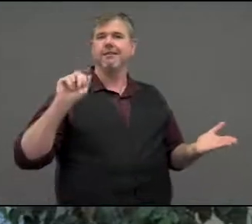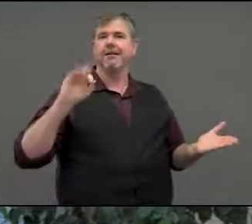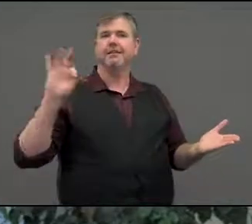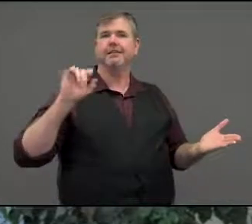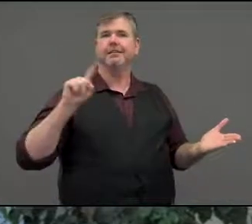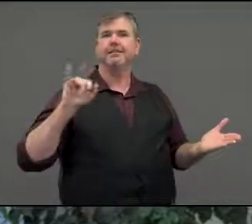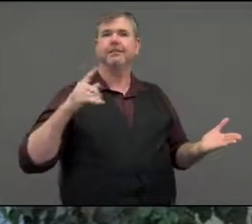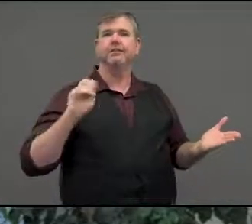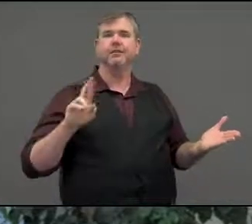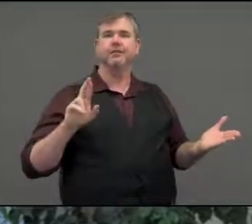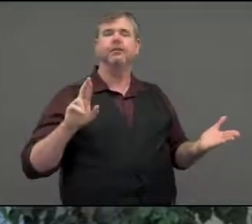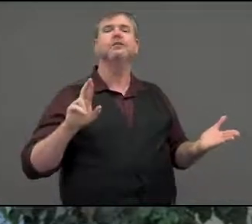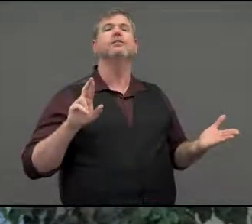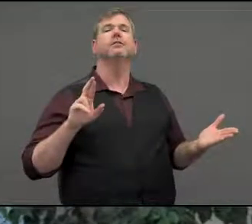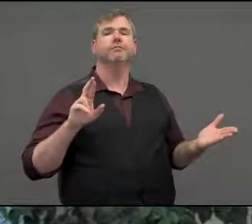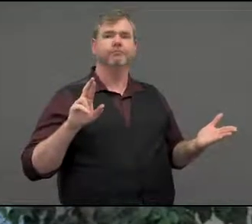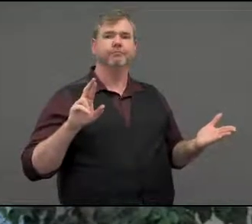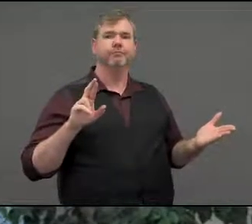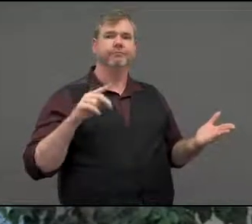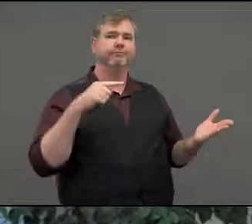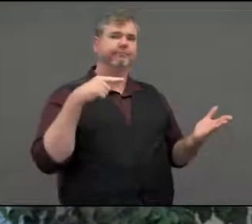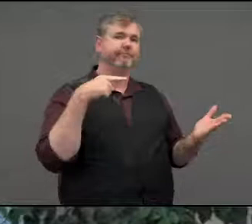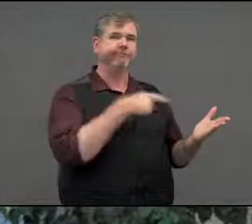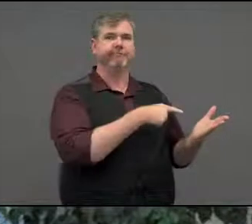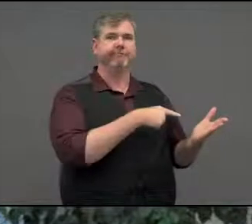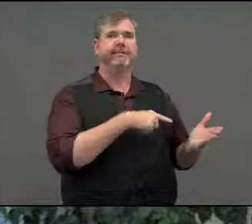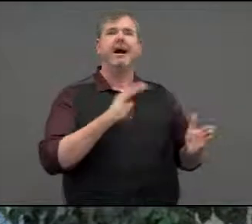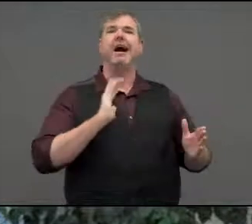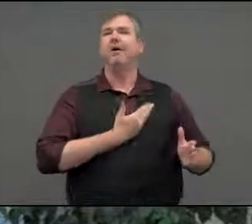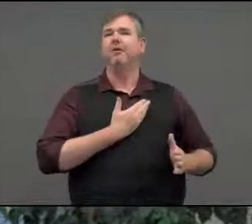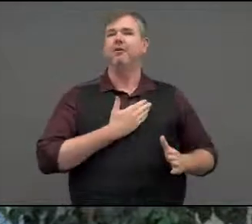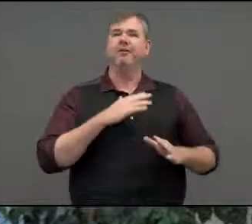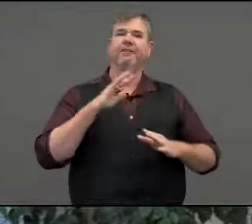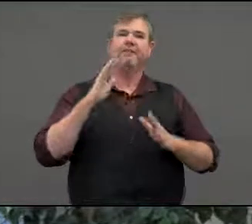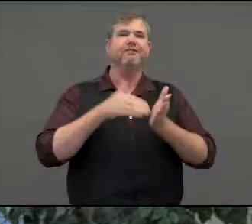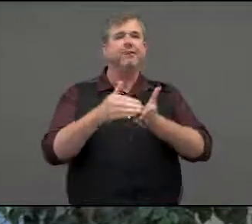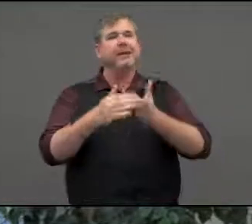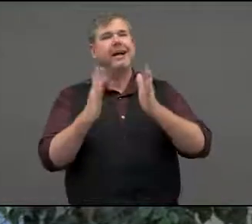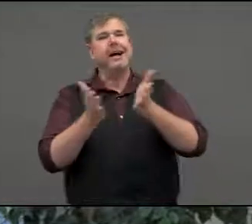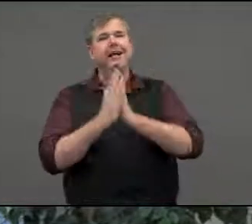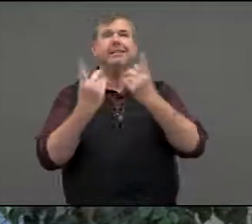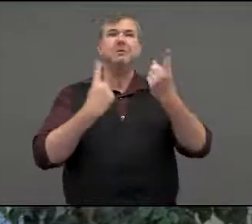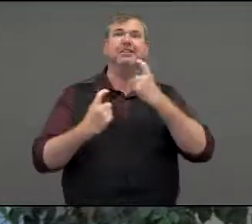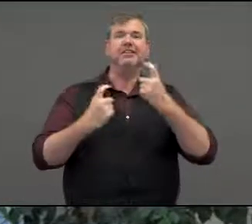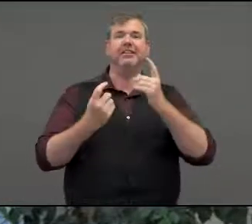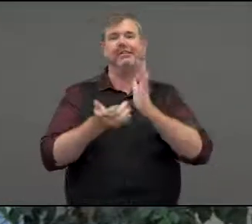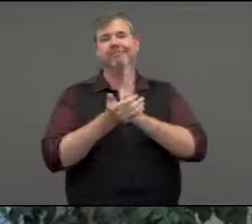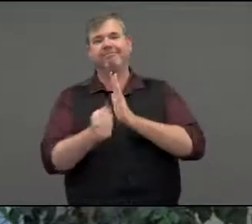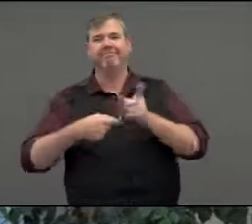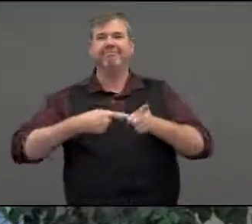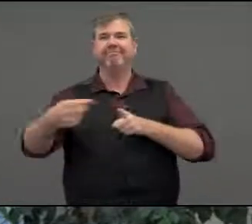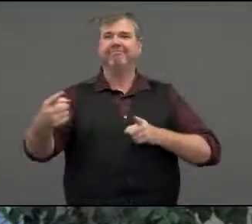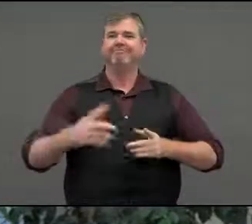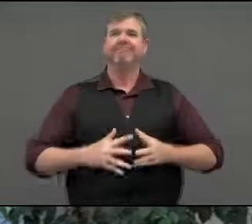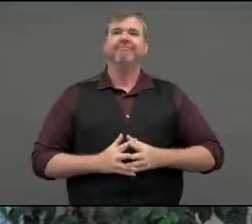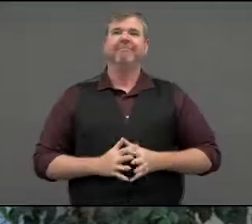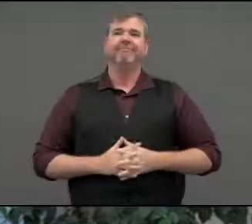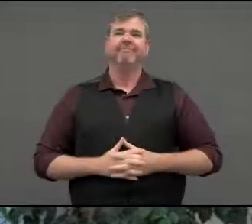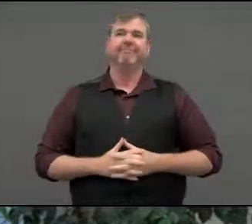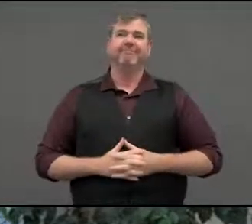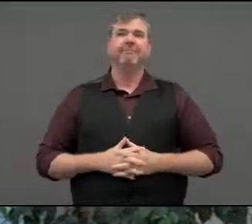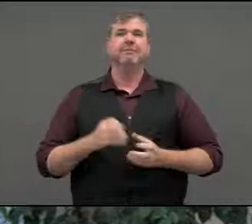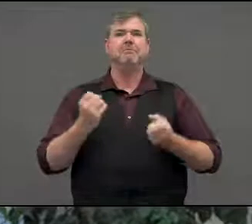get so many questions from the community. Yeah. We work so hard to answer everybody's question the best that we can with the information that we have